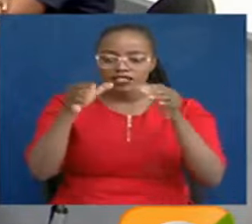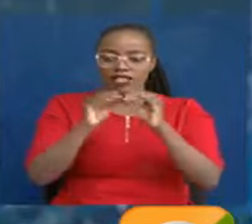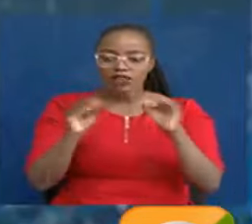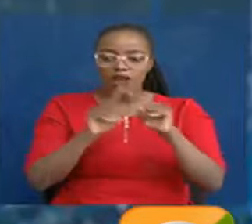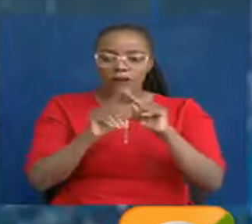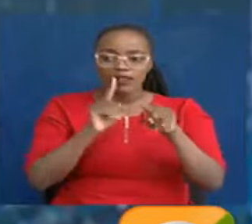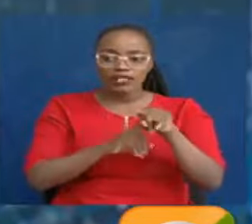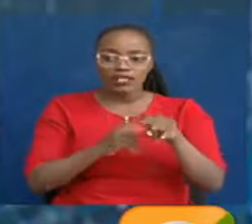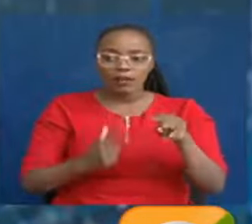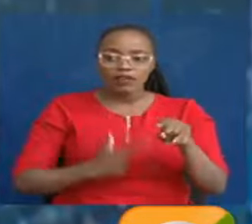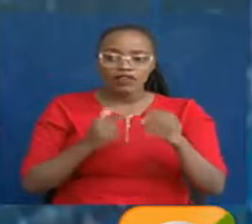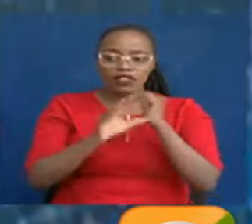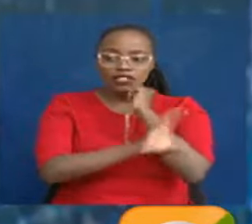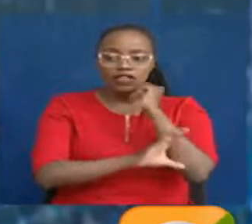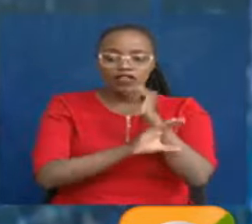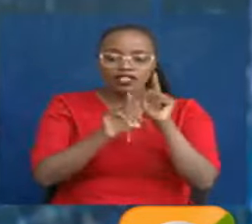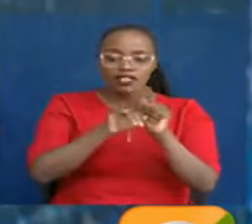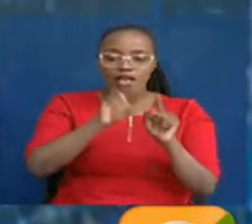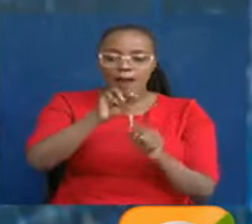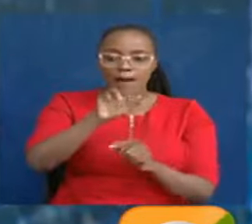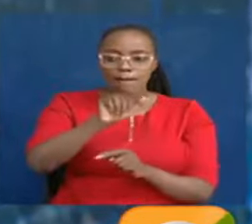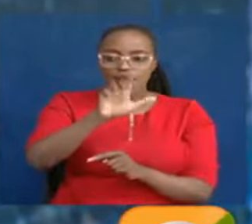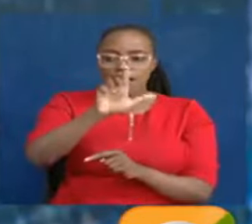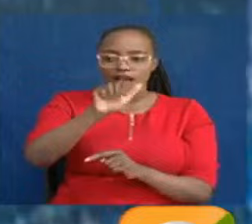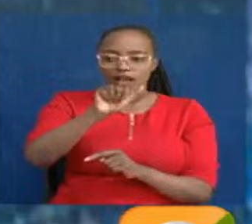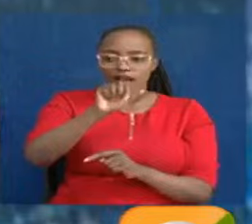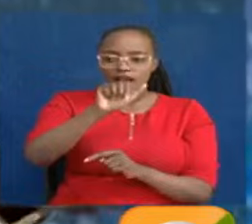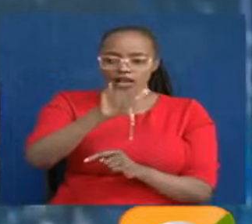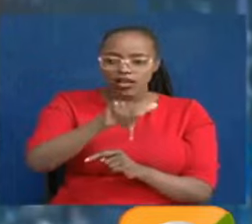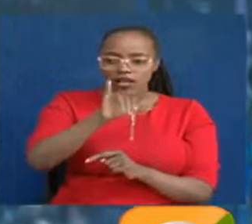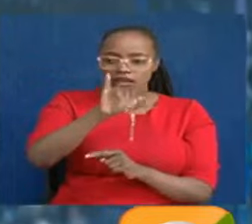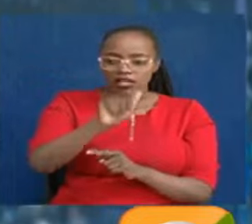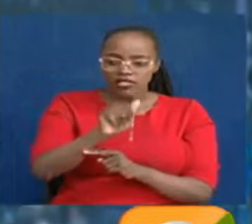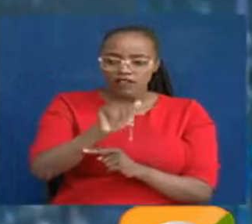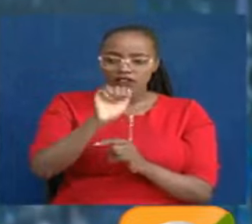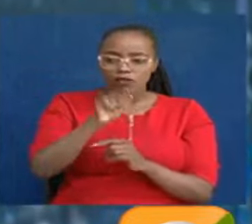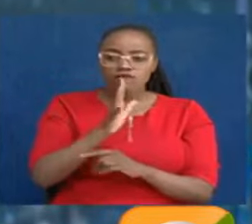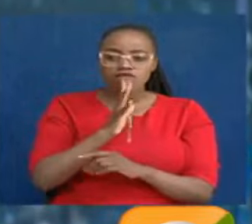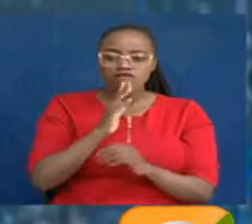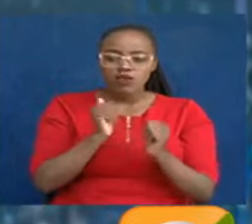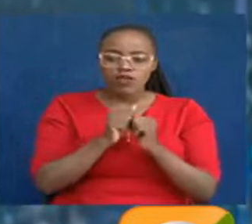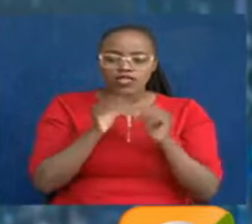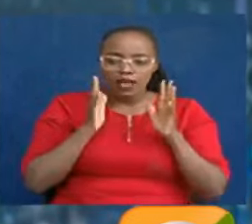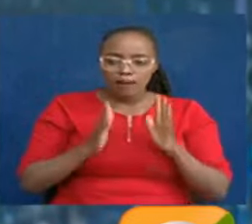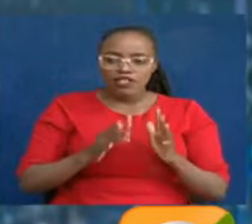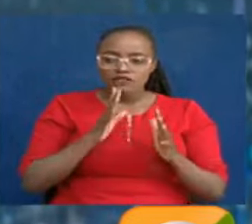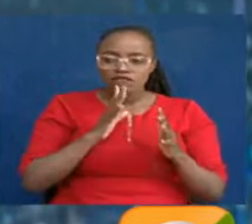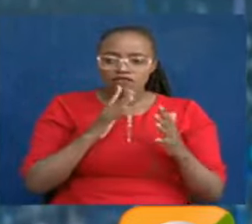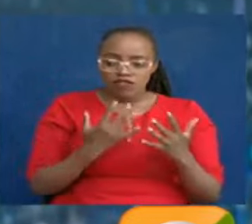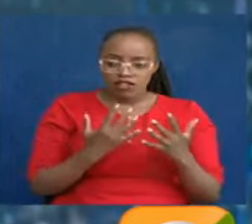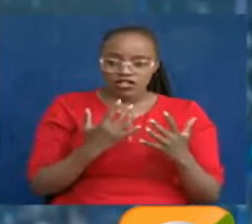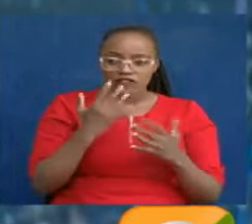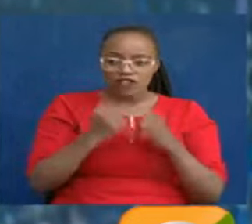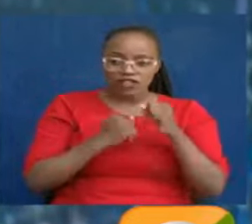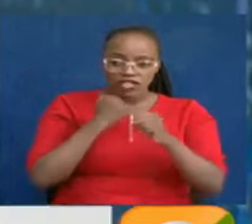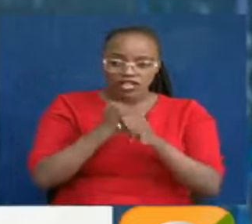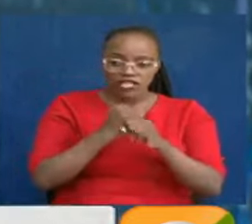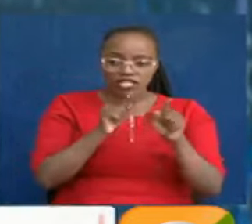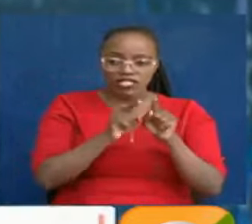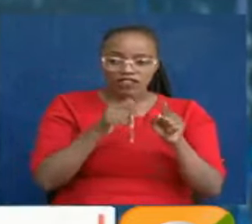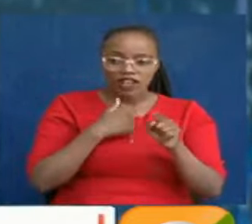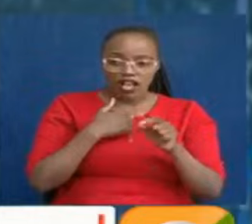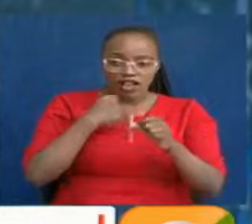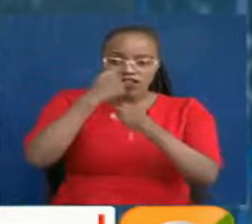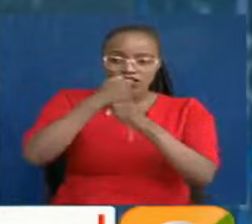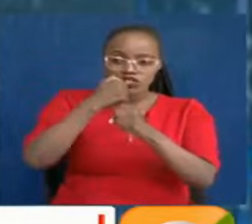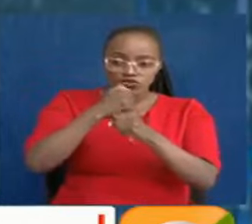you visit countries like Malaysia, they've gone through that, and you're able to talk with someone like Mr. Wan, says 20 years ago, this city was like